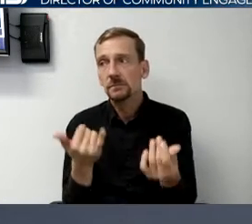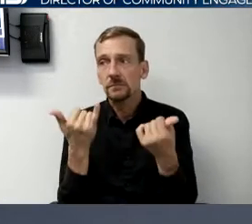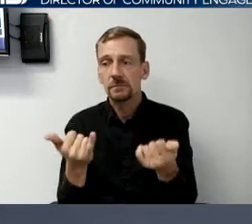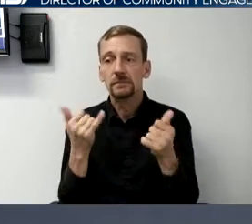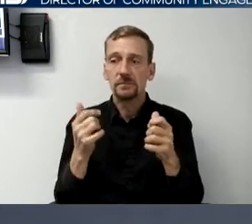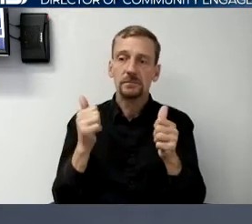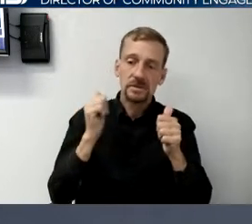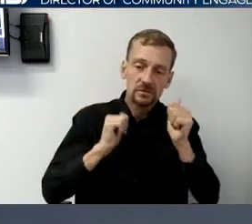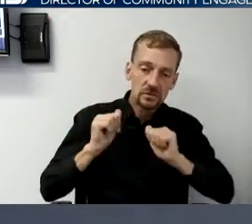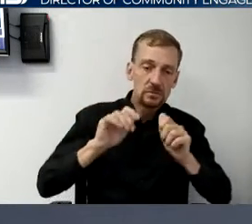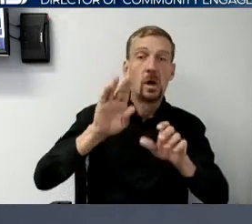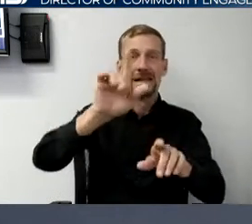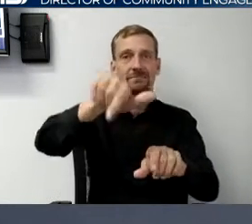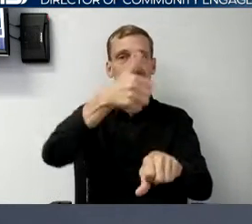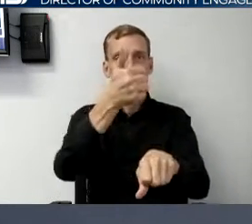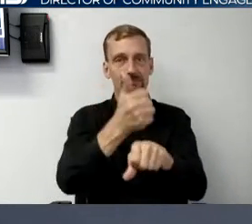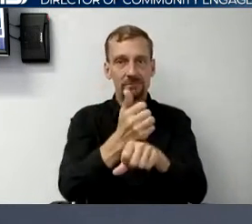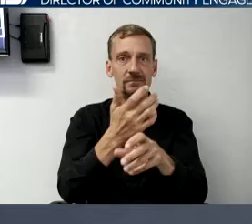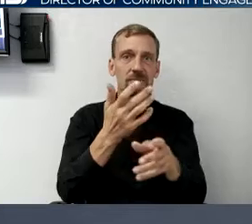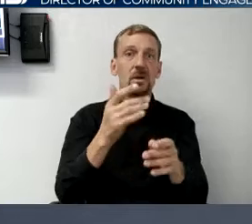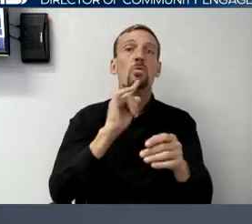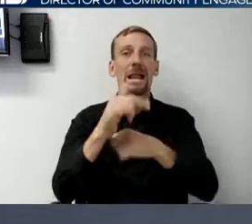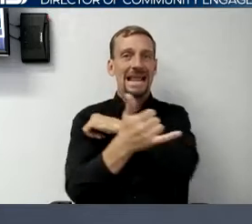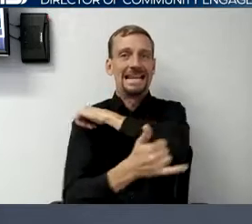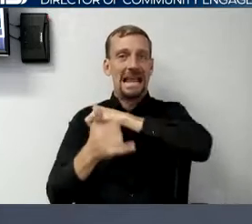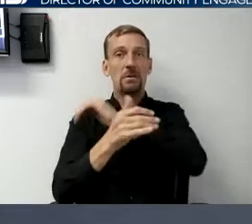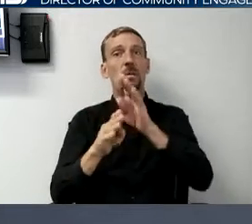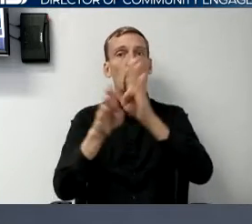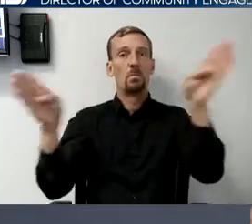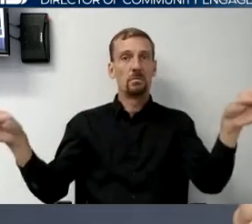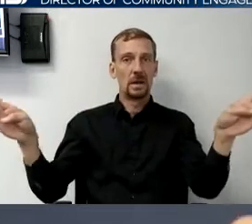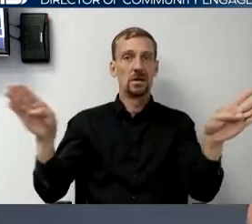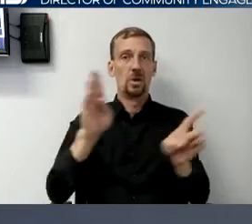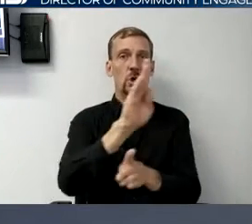now performed, or county-wide, and it's Kaweah Delta,